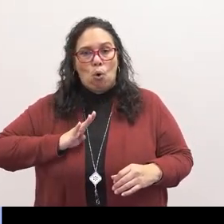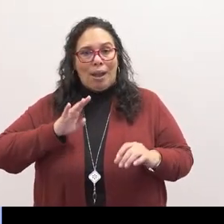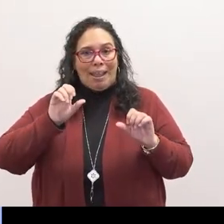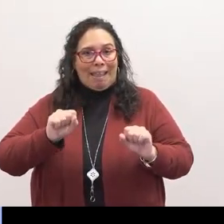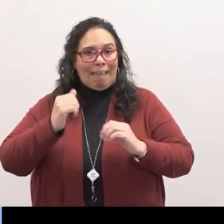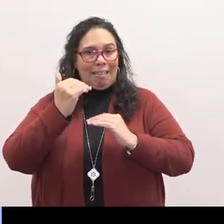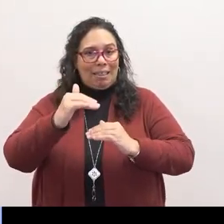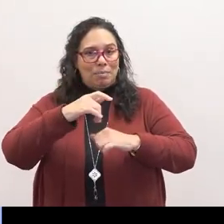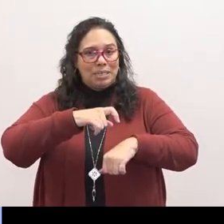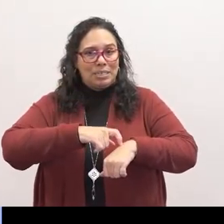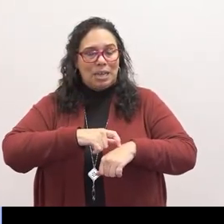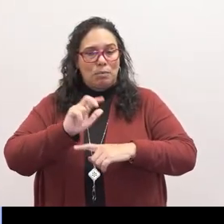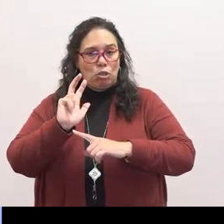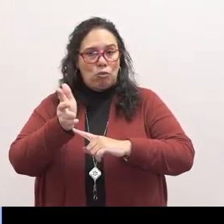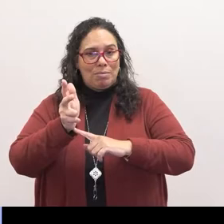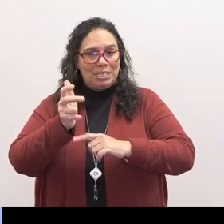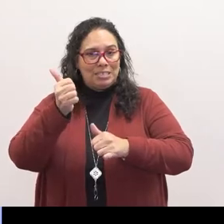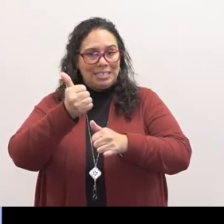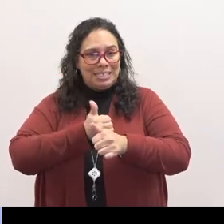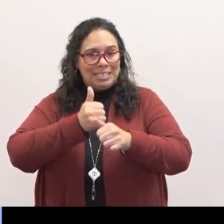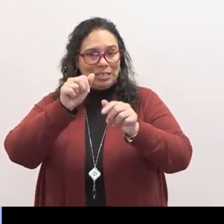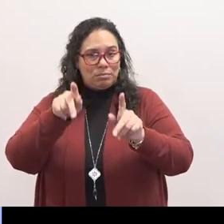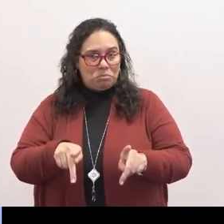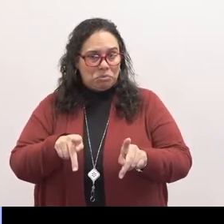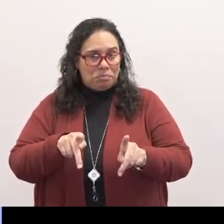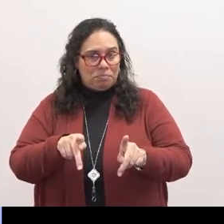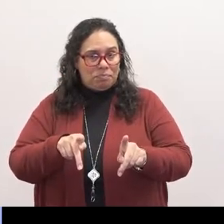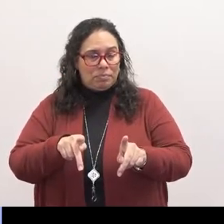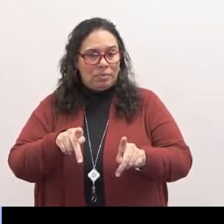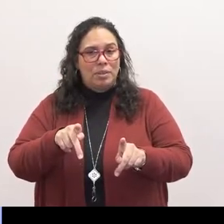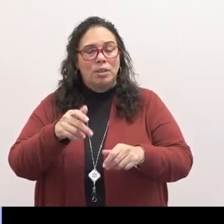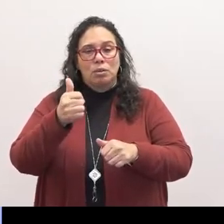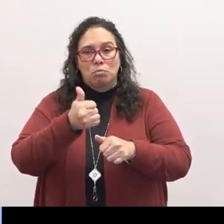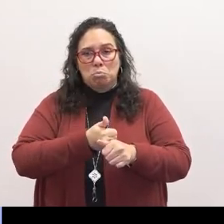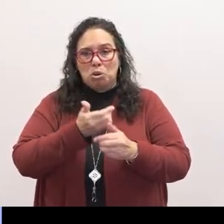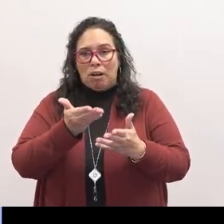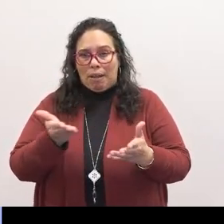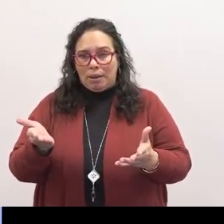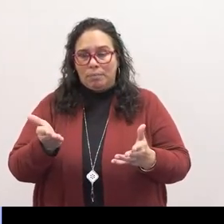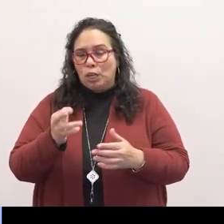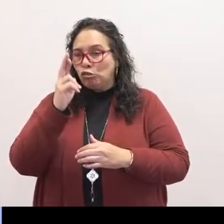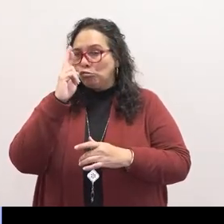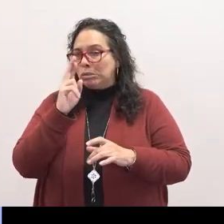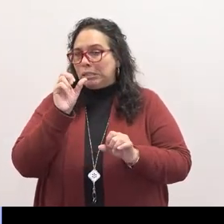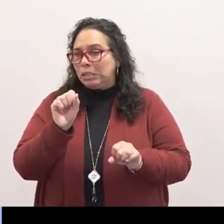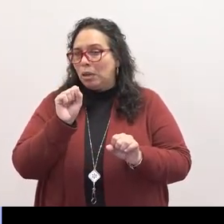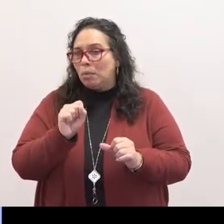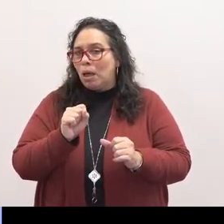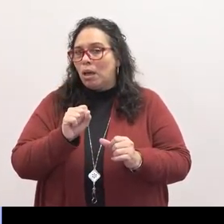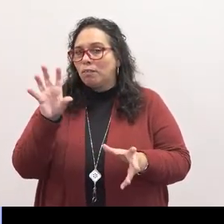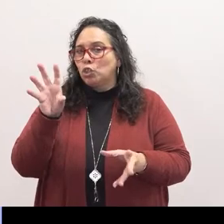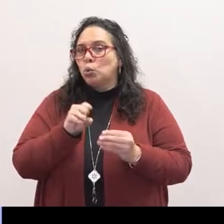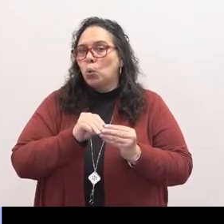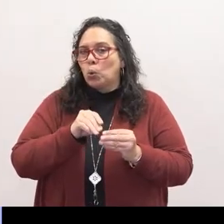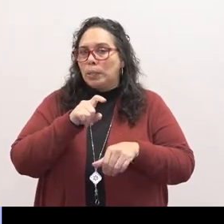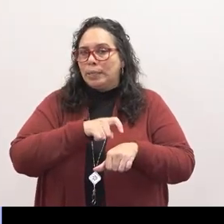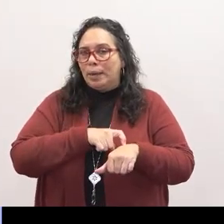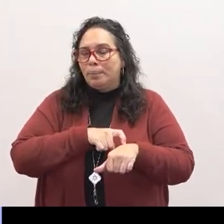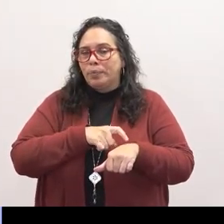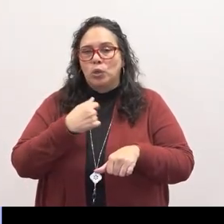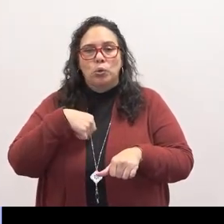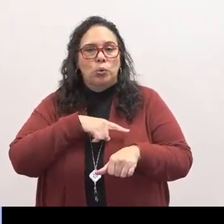limit the time to 3 minutes per speaker, per item, and a reasonable amount of time for a total time. And